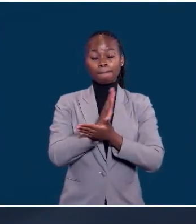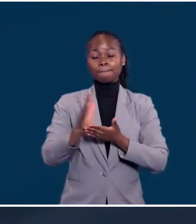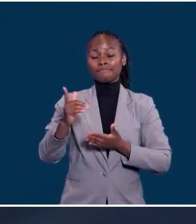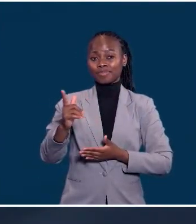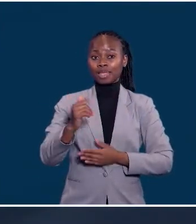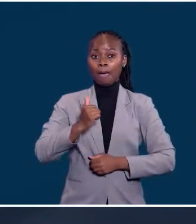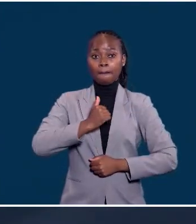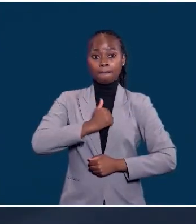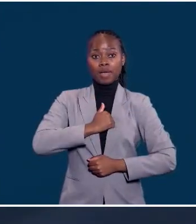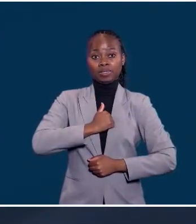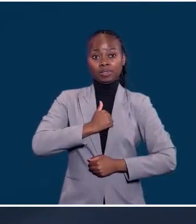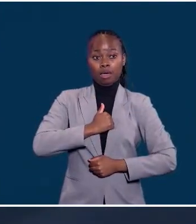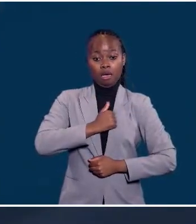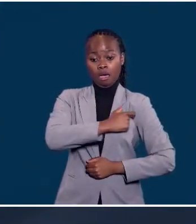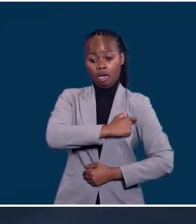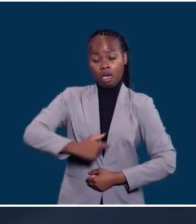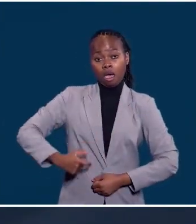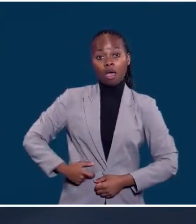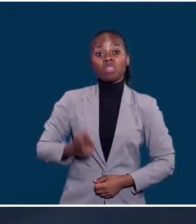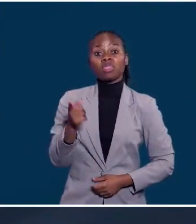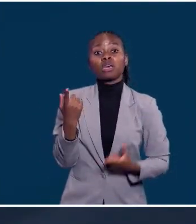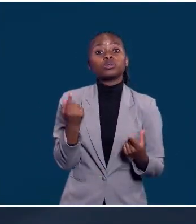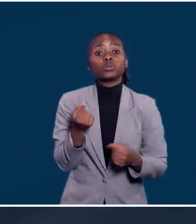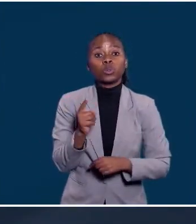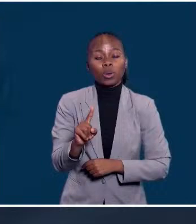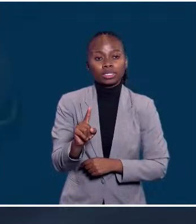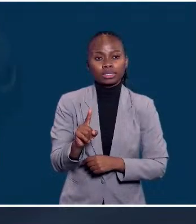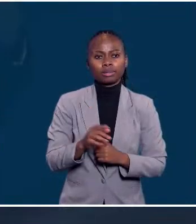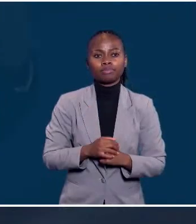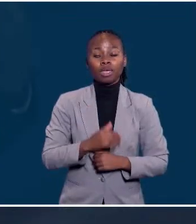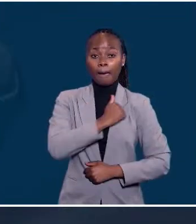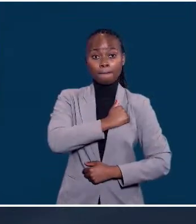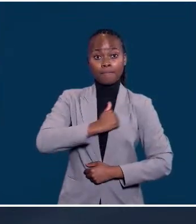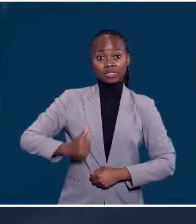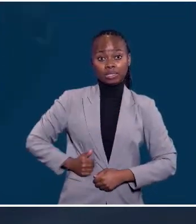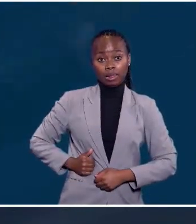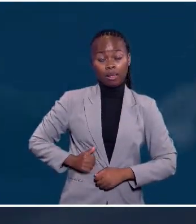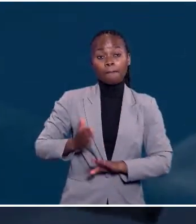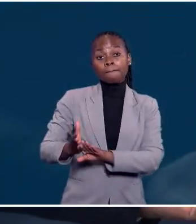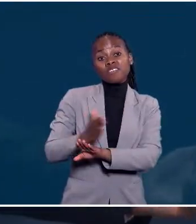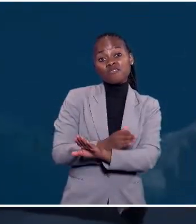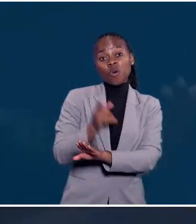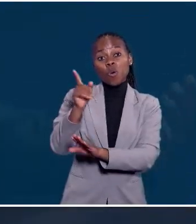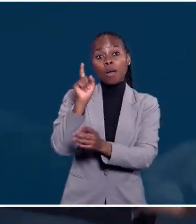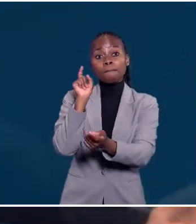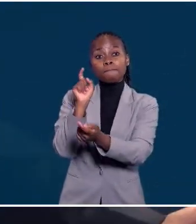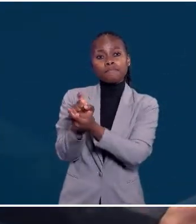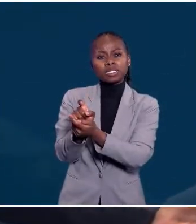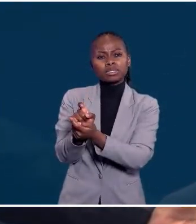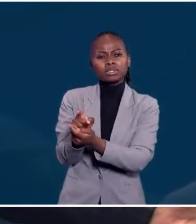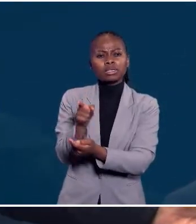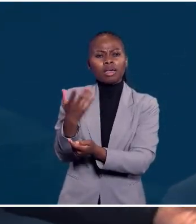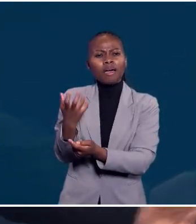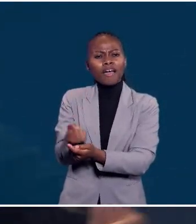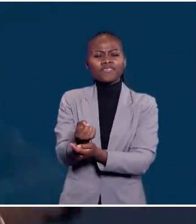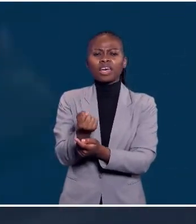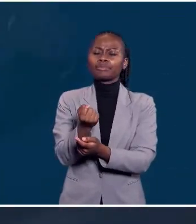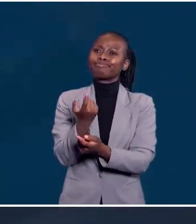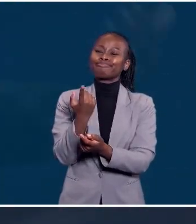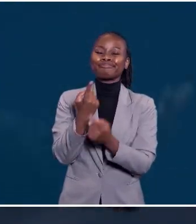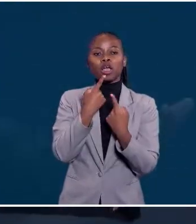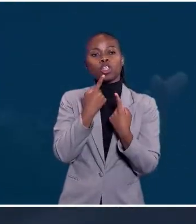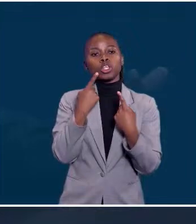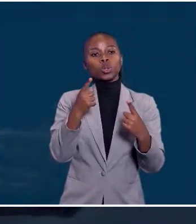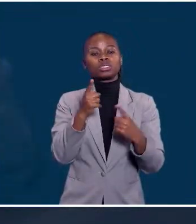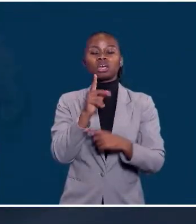had met, they issue something called, before they meet, they issue something called a note verbal, and after